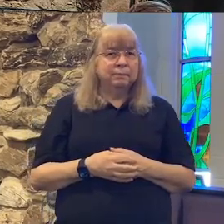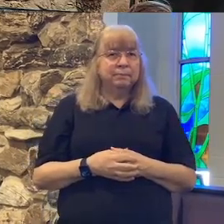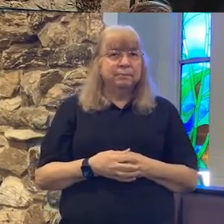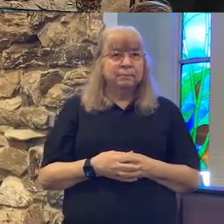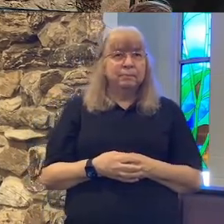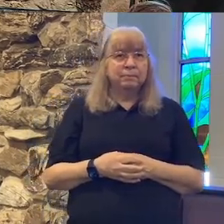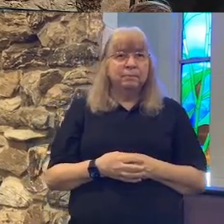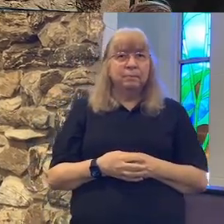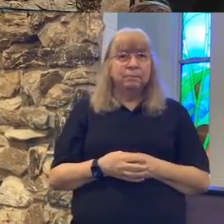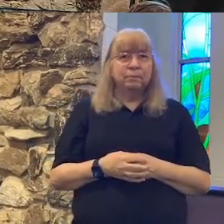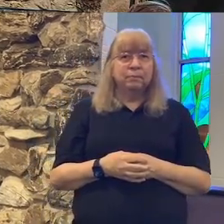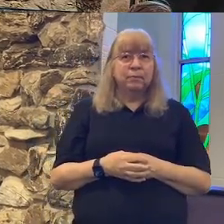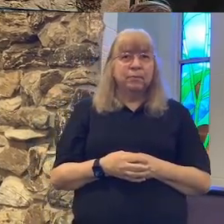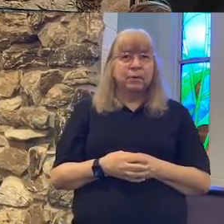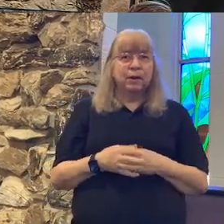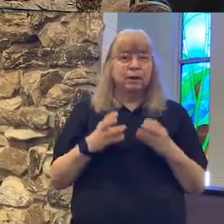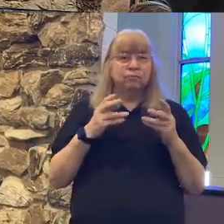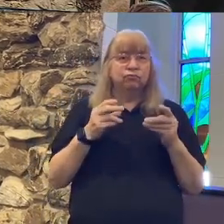Please for thought.